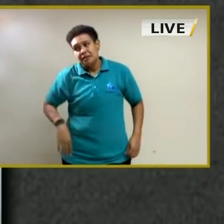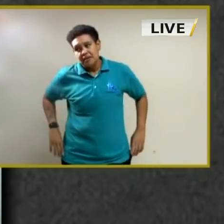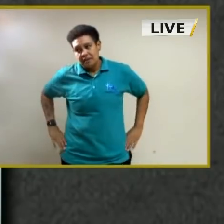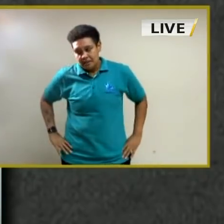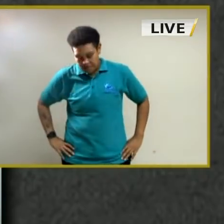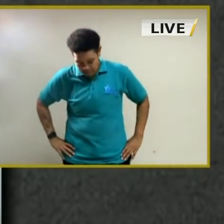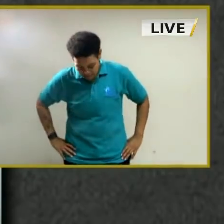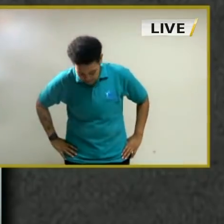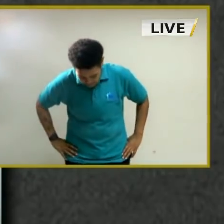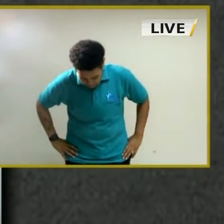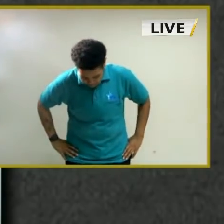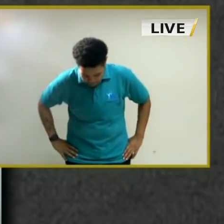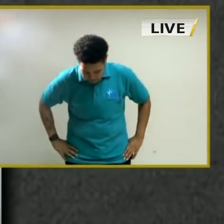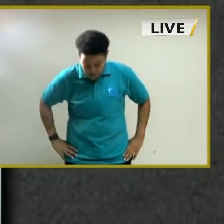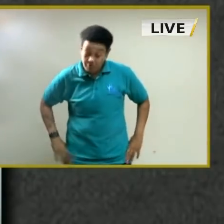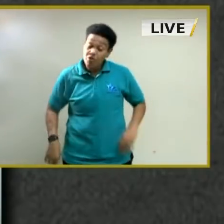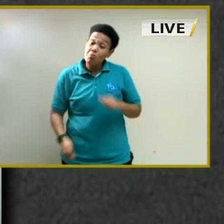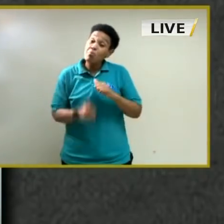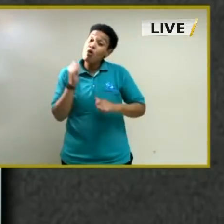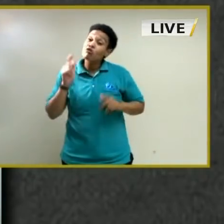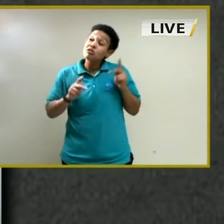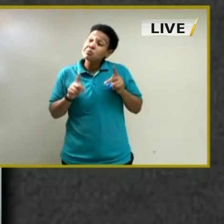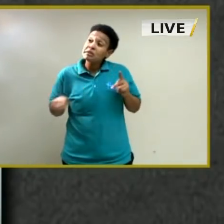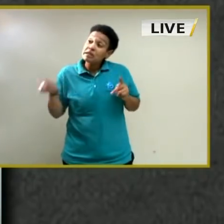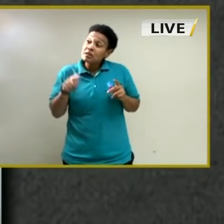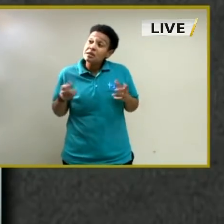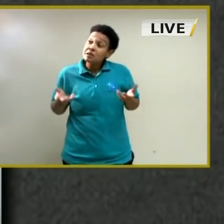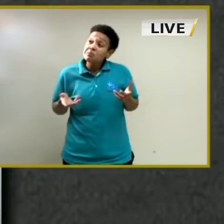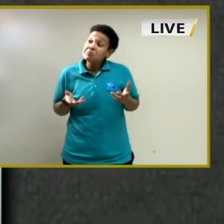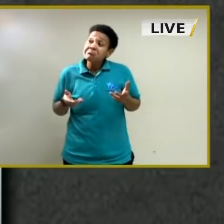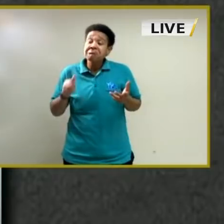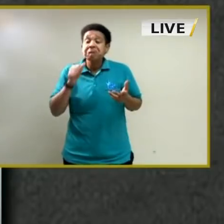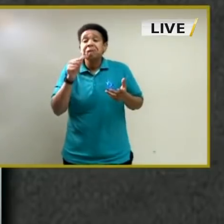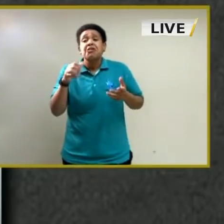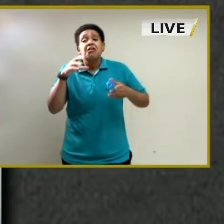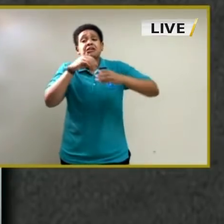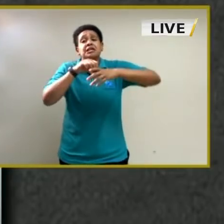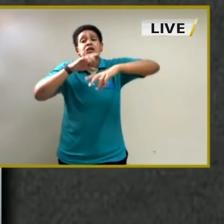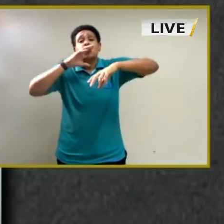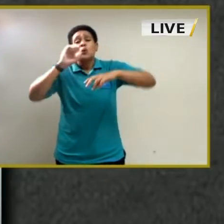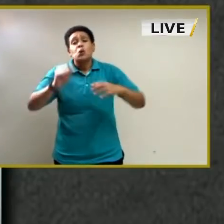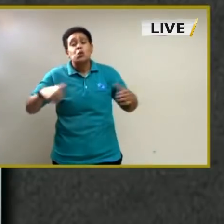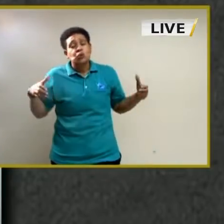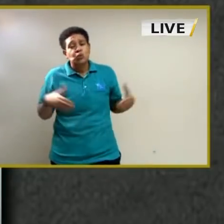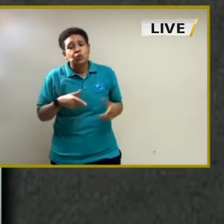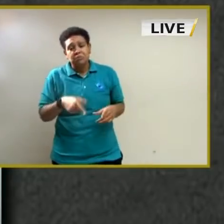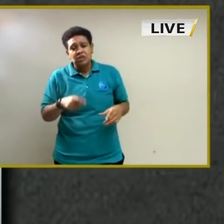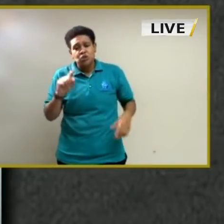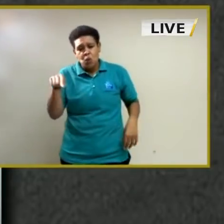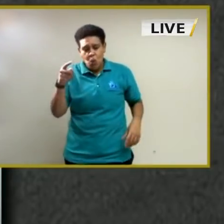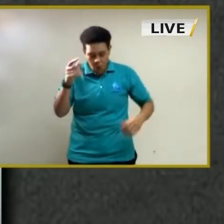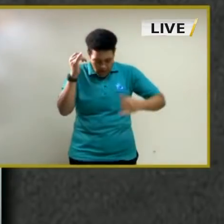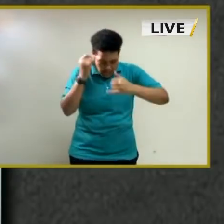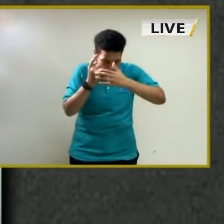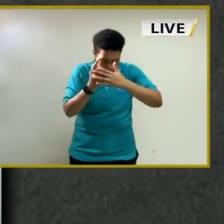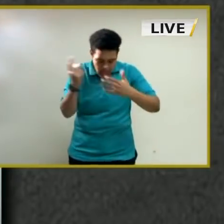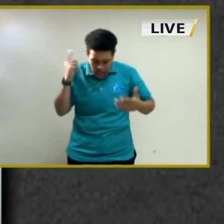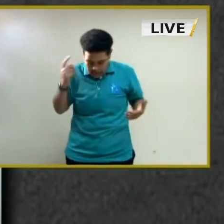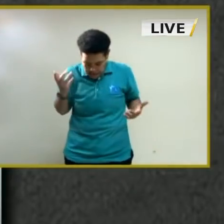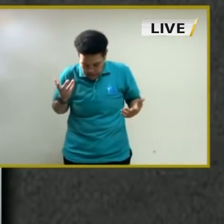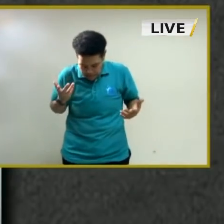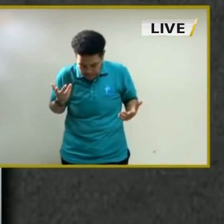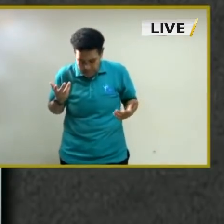5. So the majority of persons are not in the older age group. This is just just